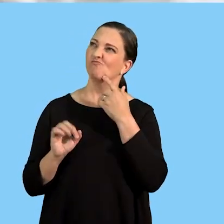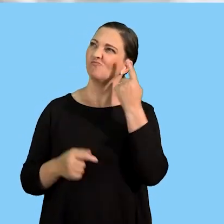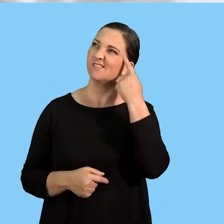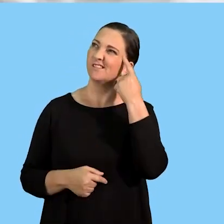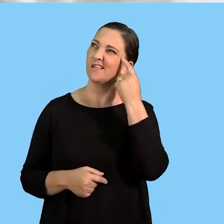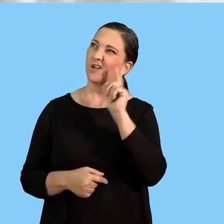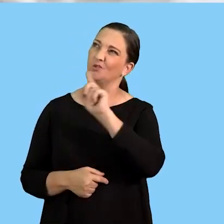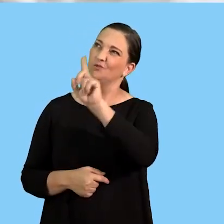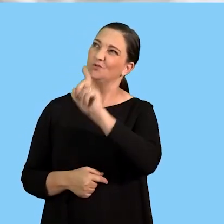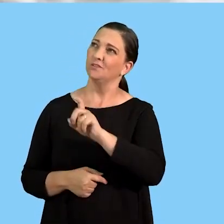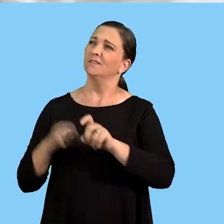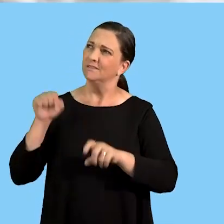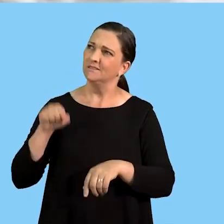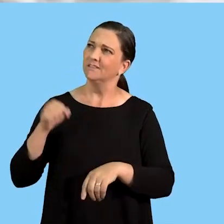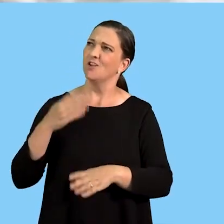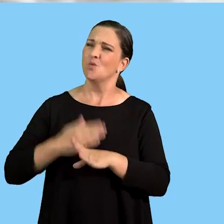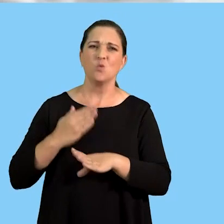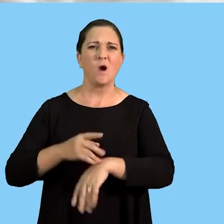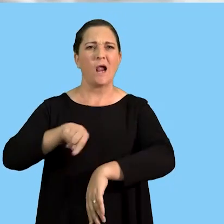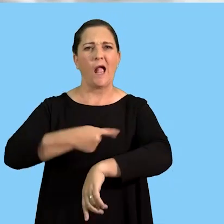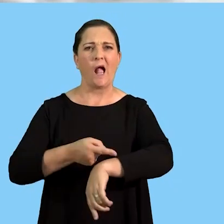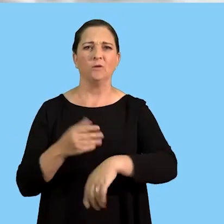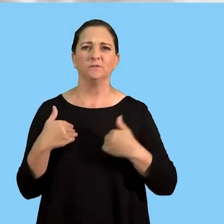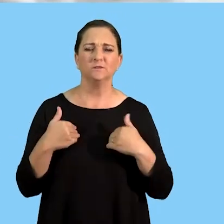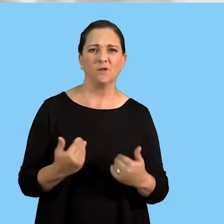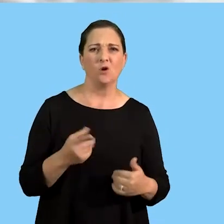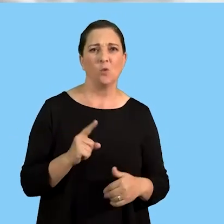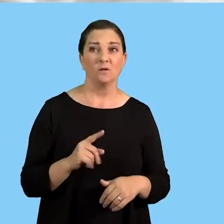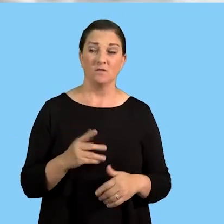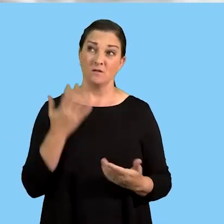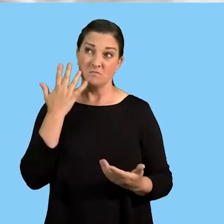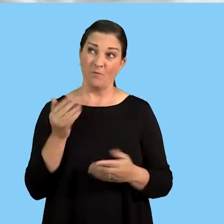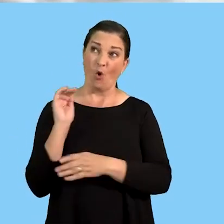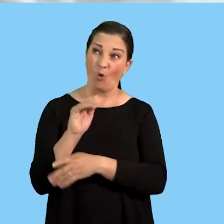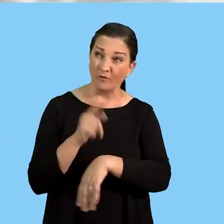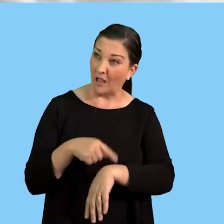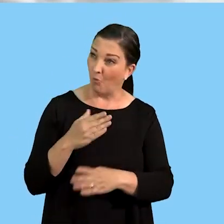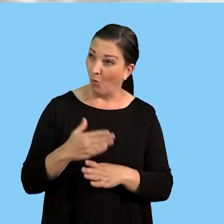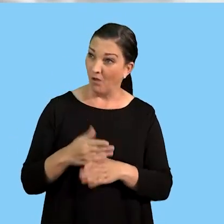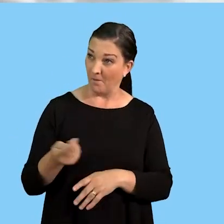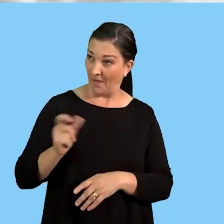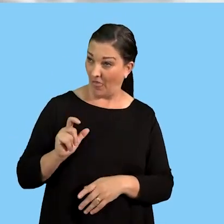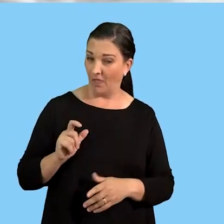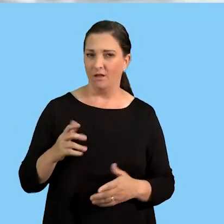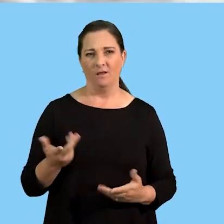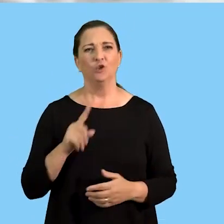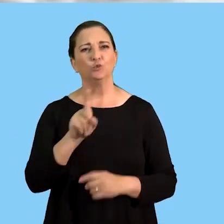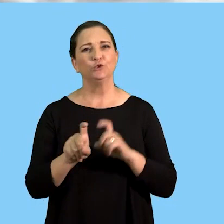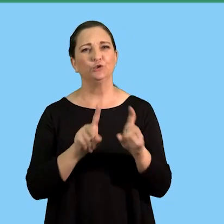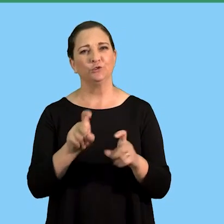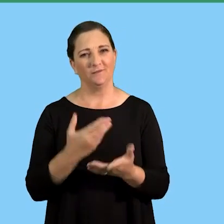interviewee might want to find out maybe the working hours of the business, if they pay for overtime, and so